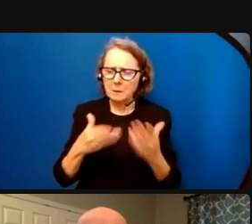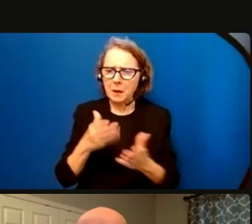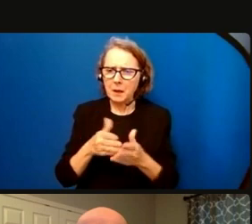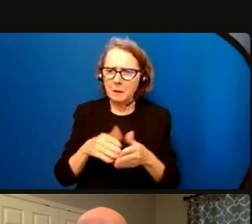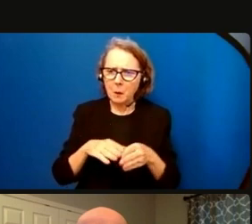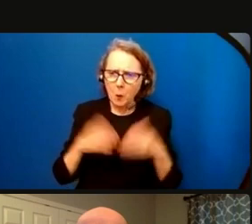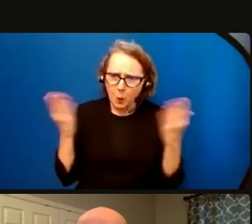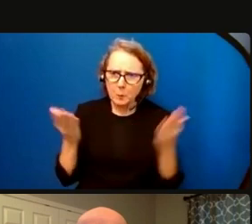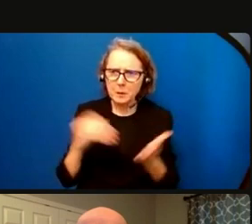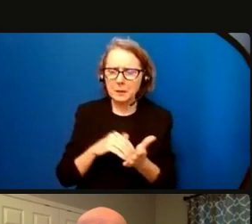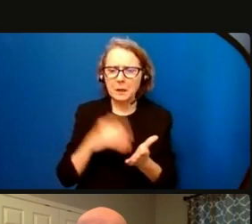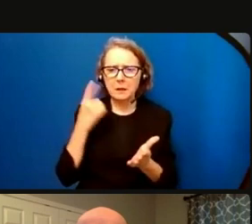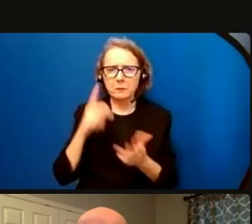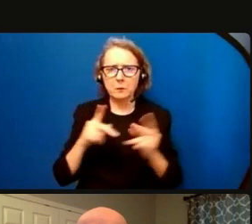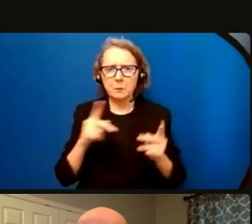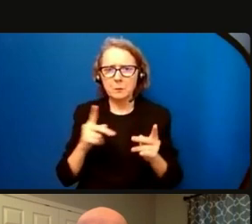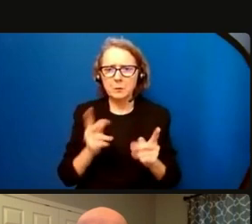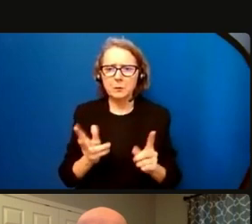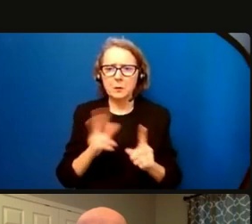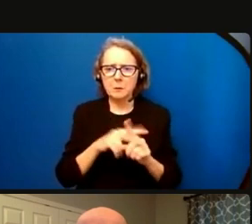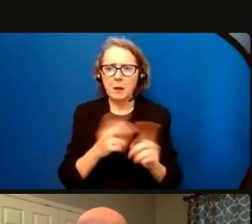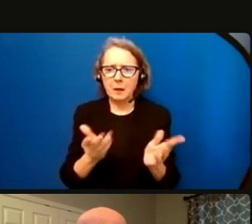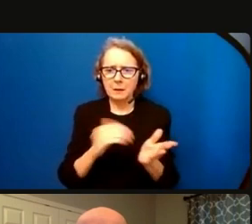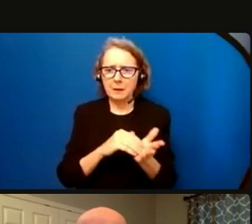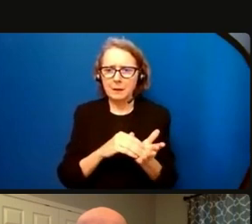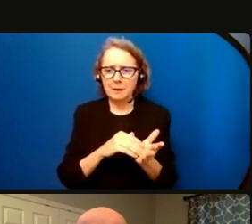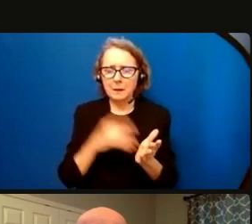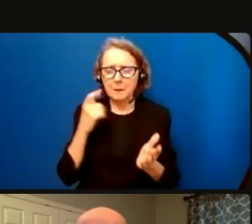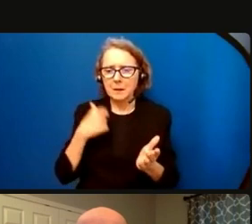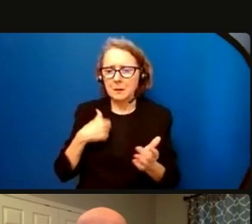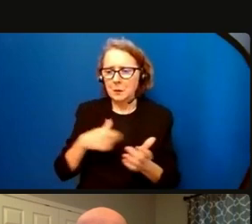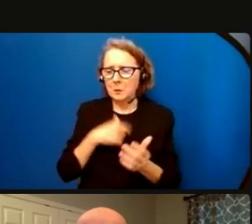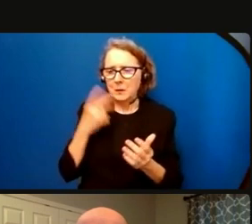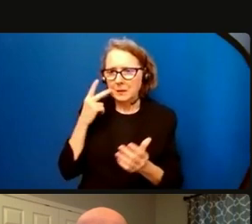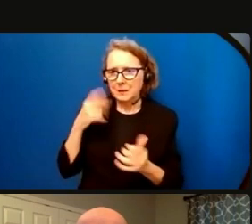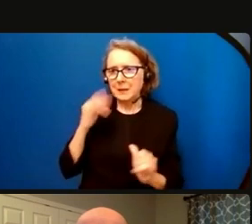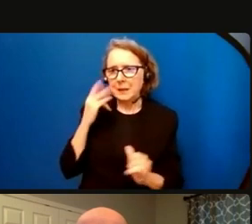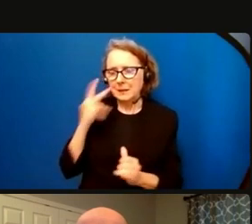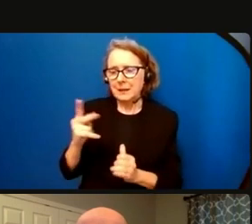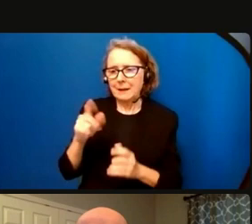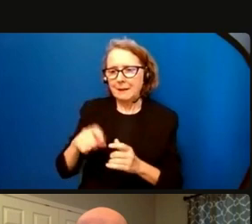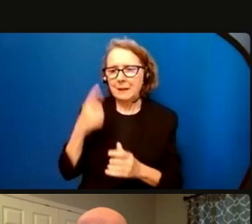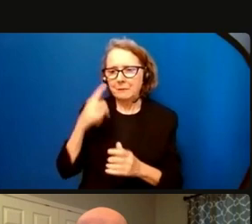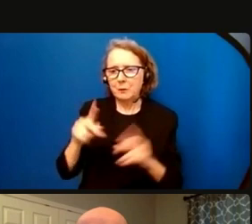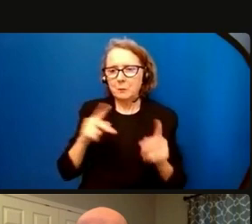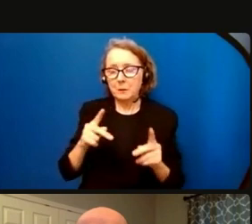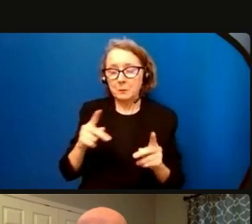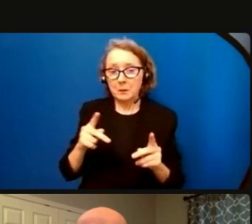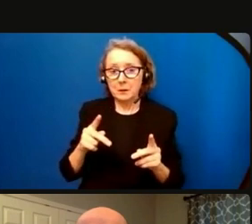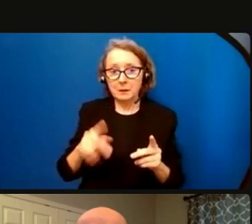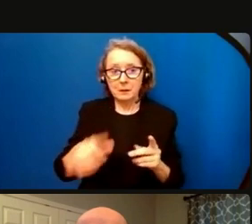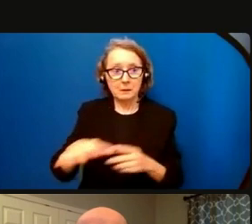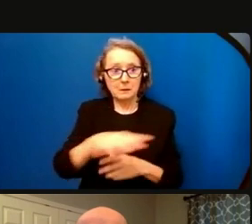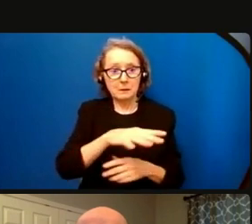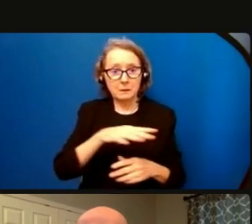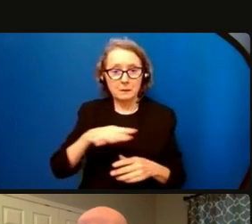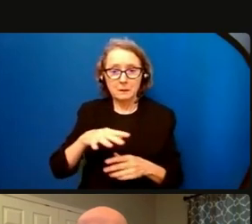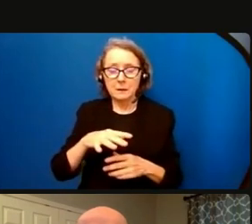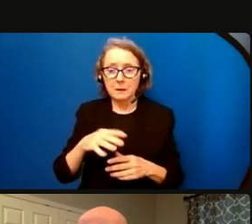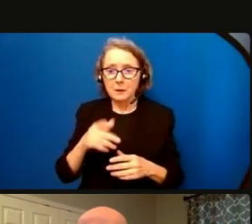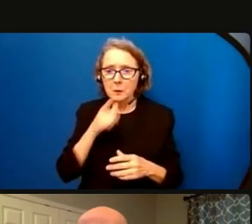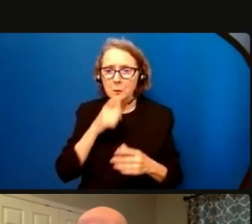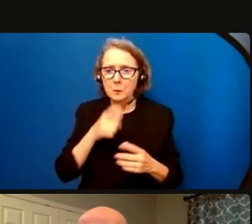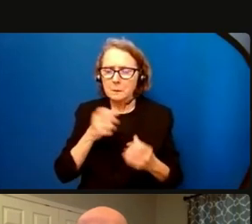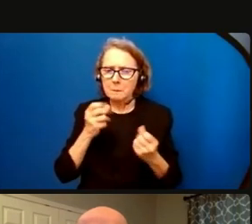more for people to reapply again? Because we are still seeing that need for people in our community, especially who are